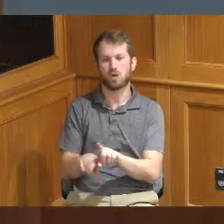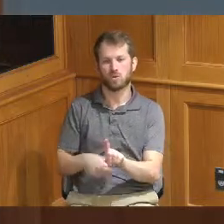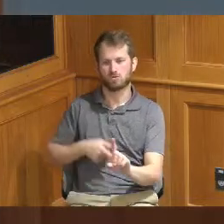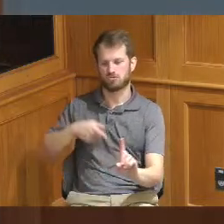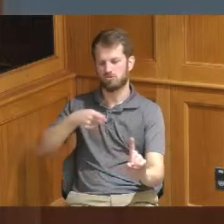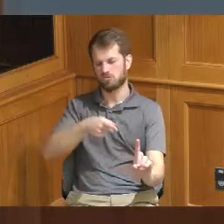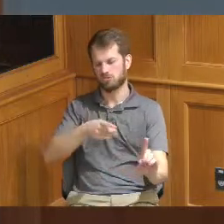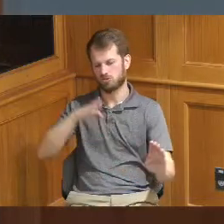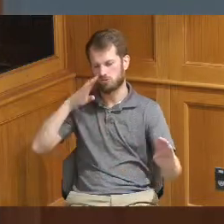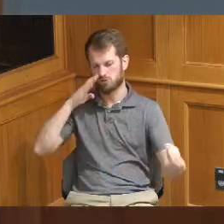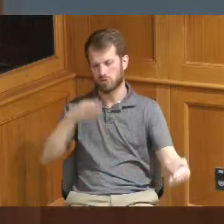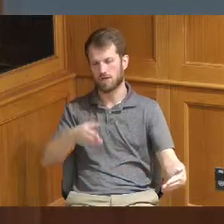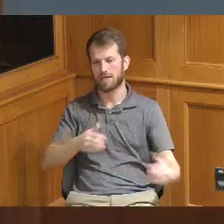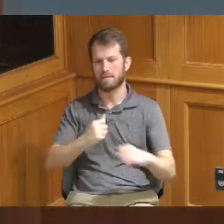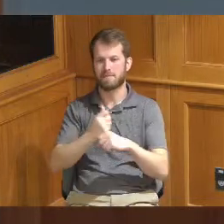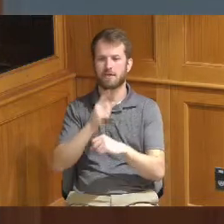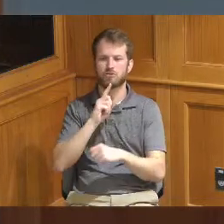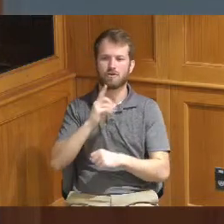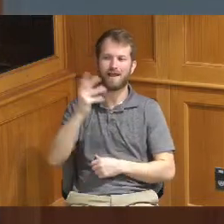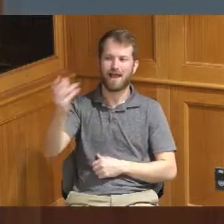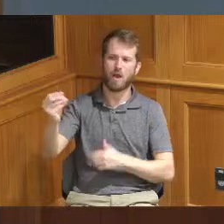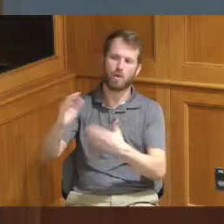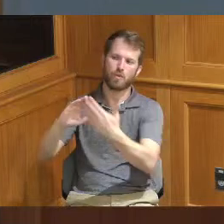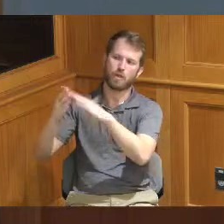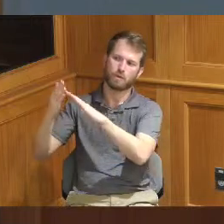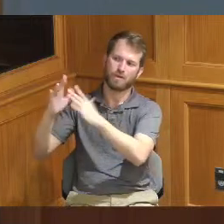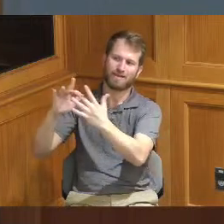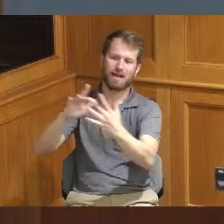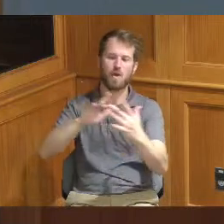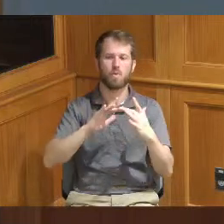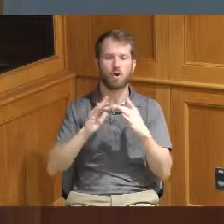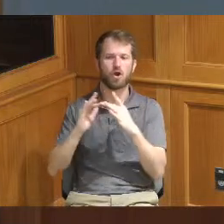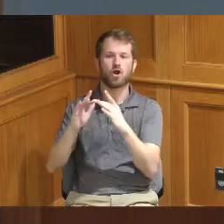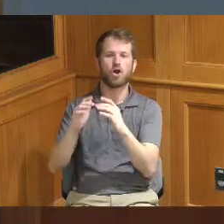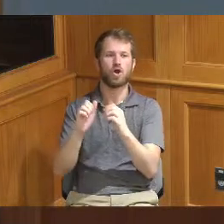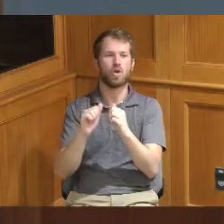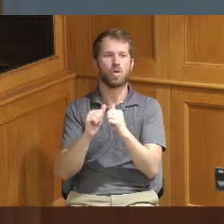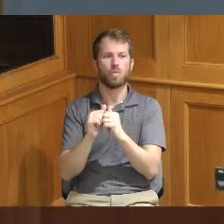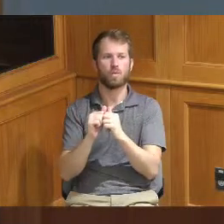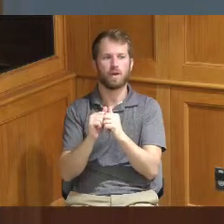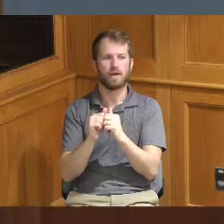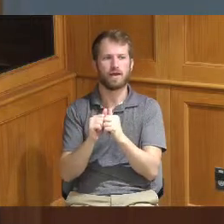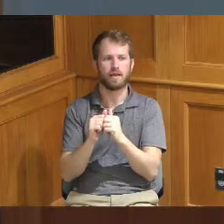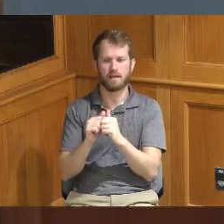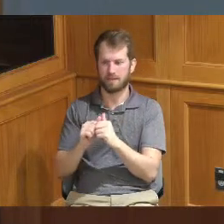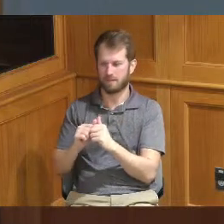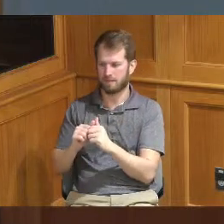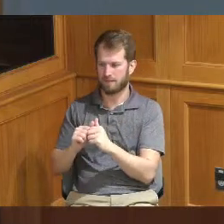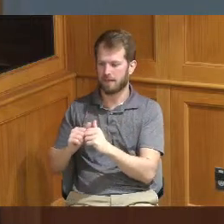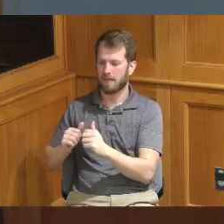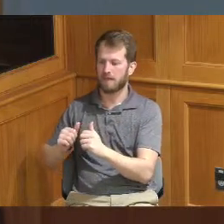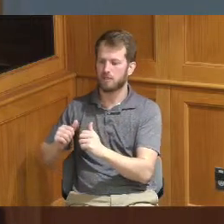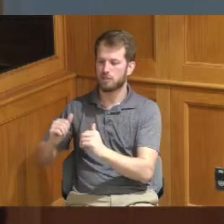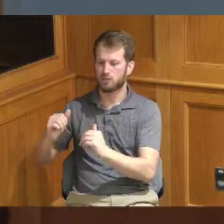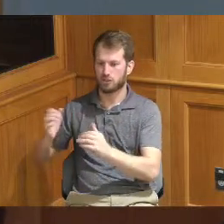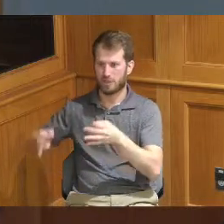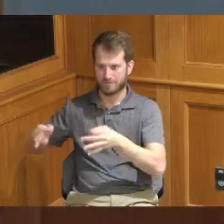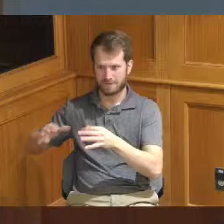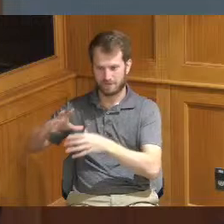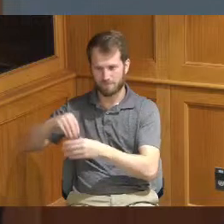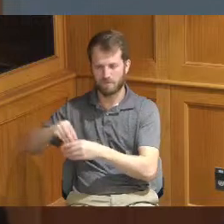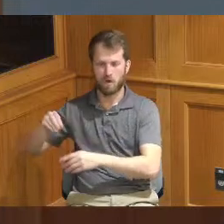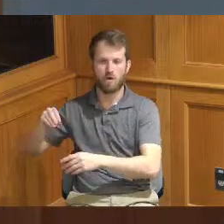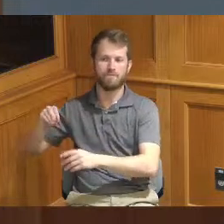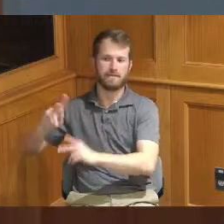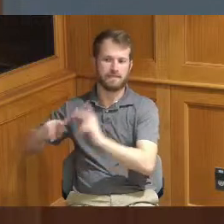that we're networking out in the community with justice-involved individuals, people returning from incarceration,